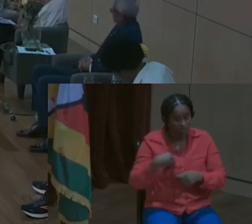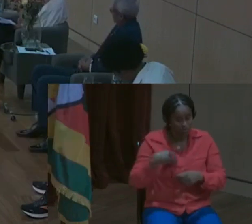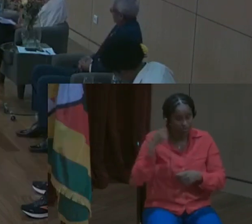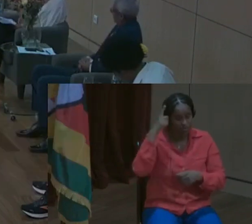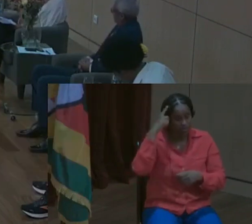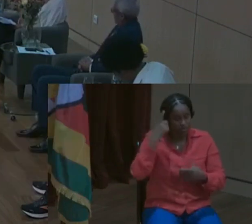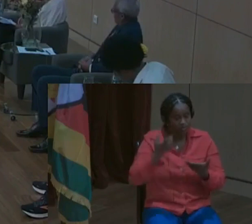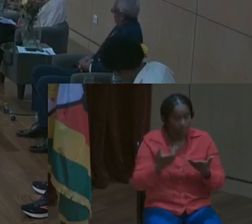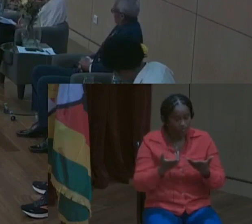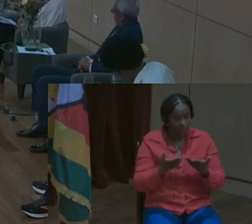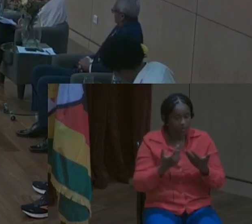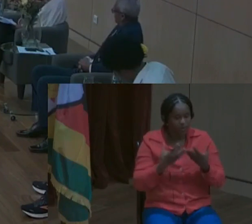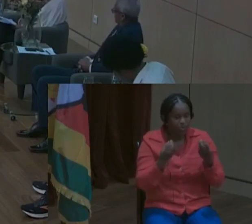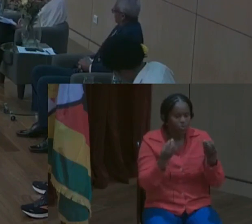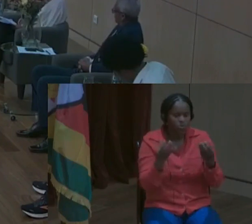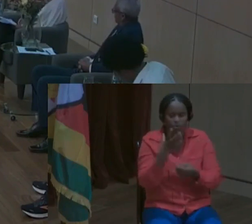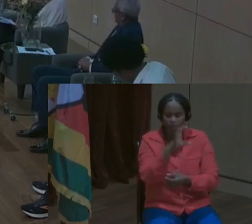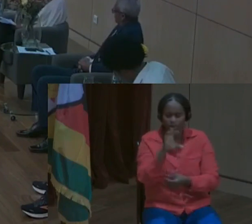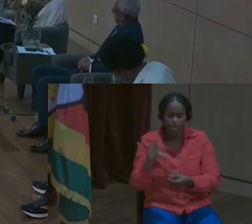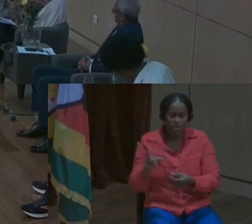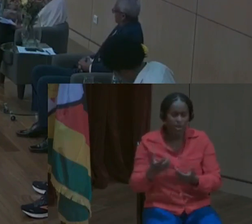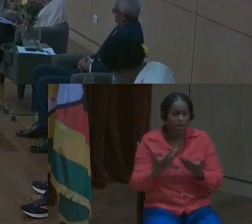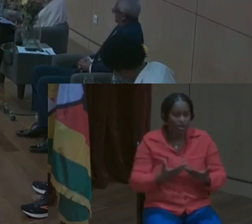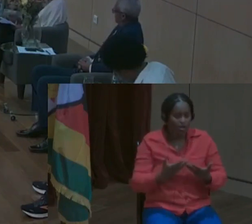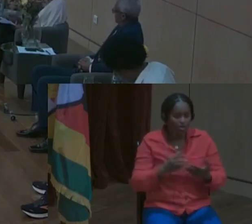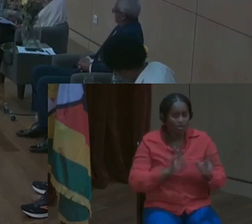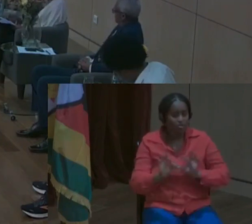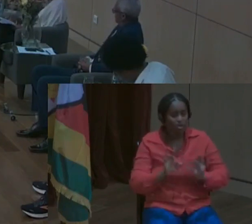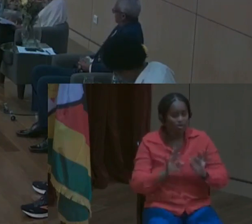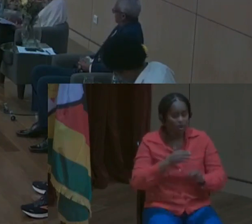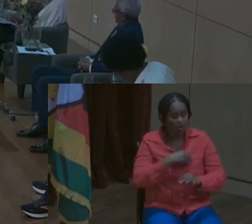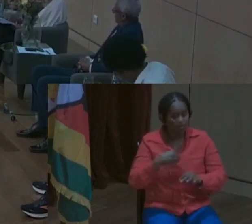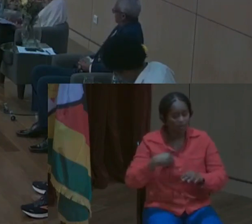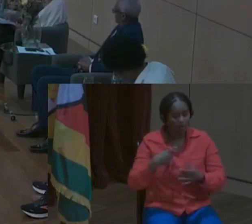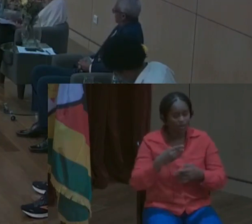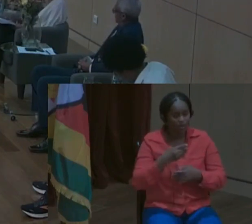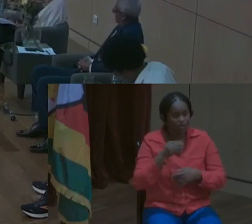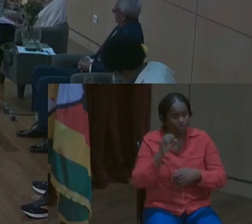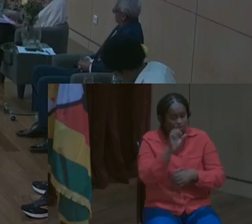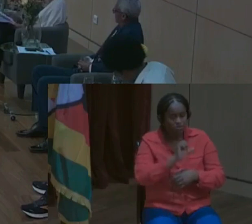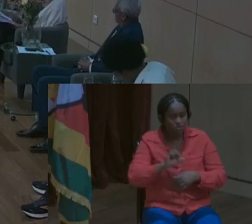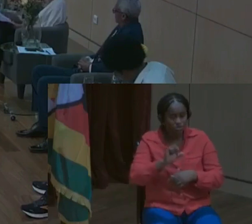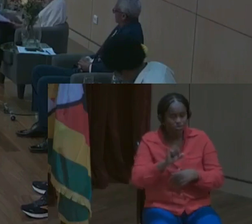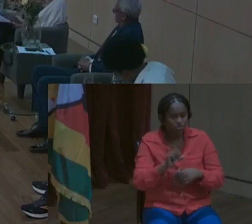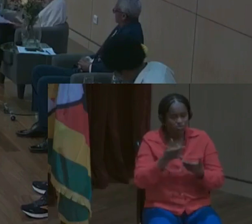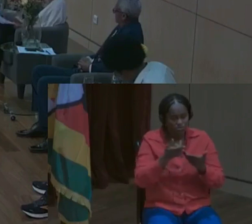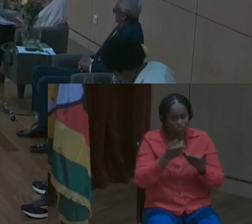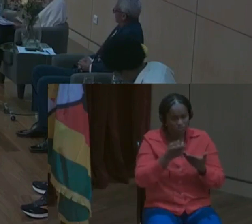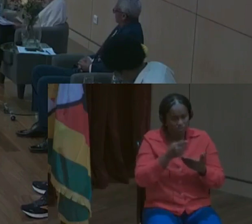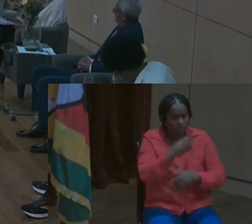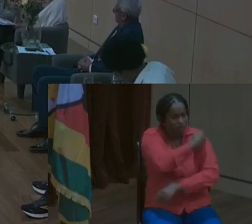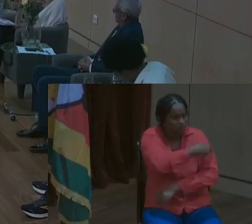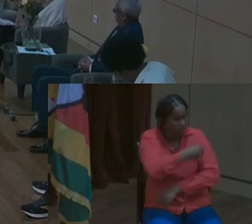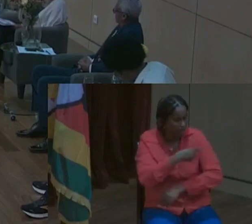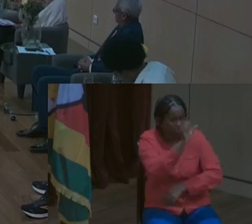their nurses, their primary healthcare workers in mental health, and this is within the region. Government expenditure on mental health, and Cape Verde